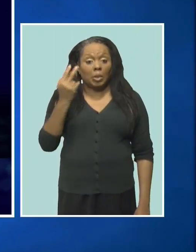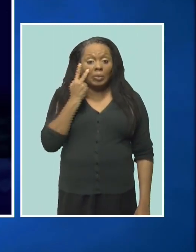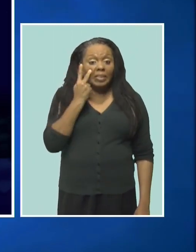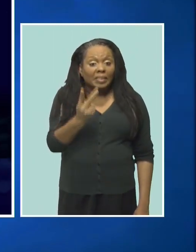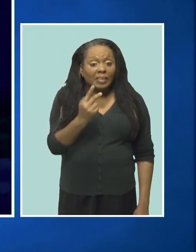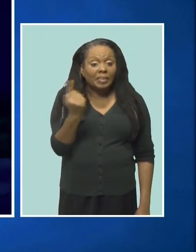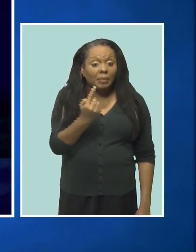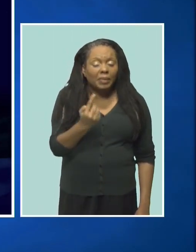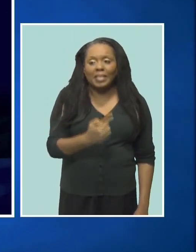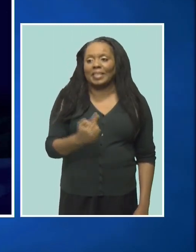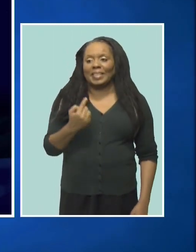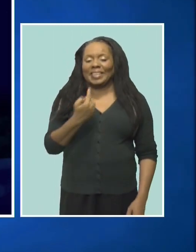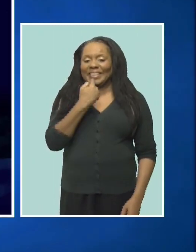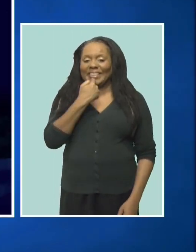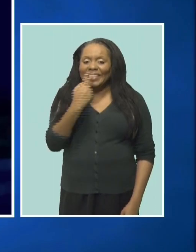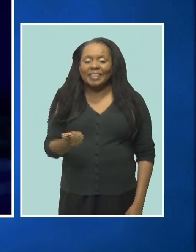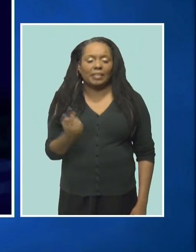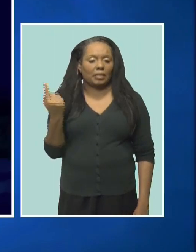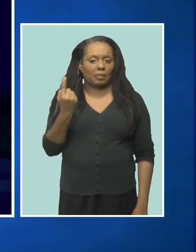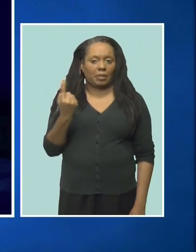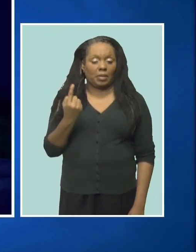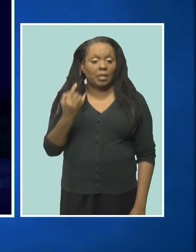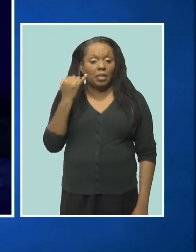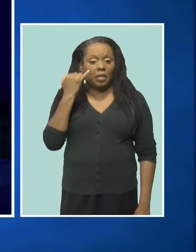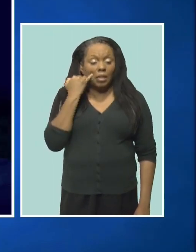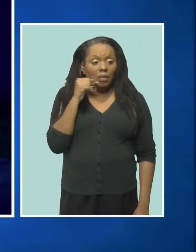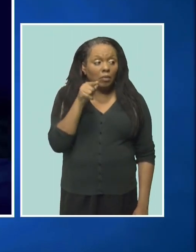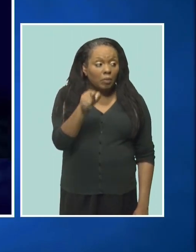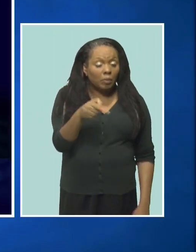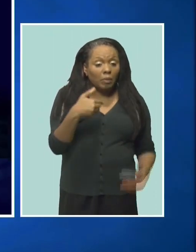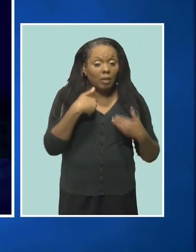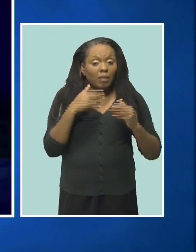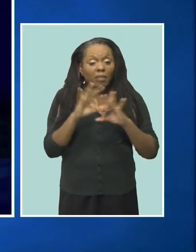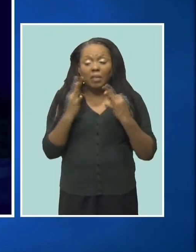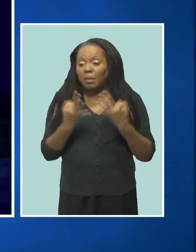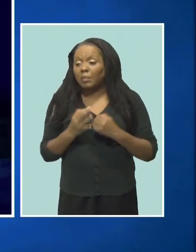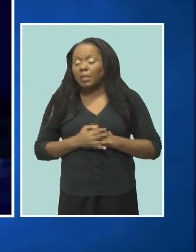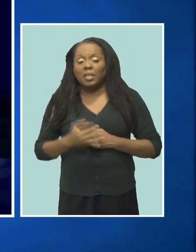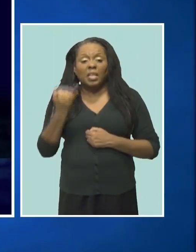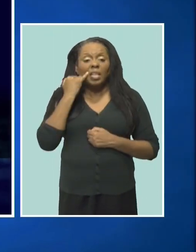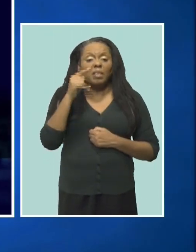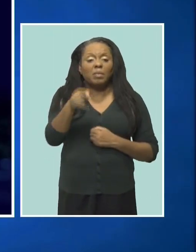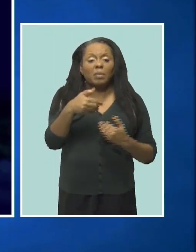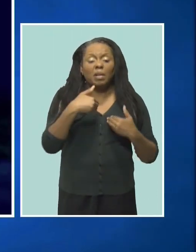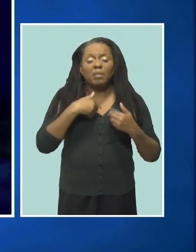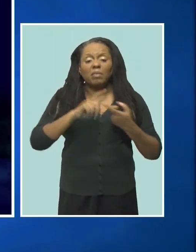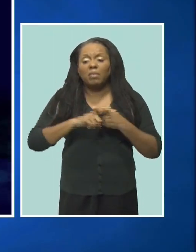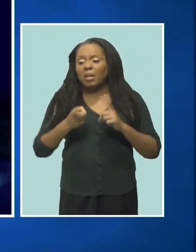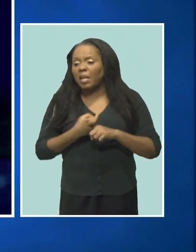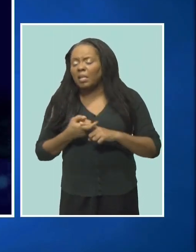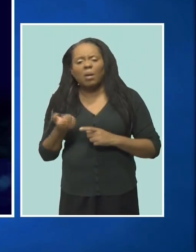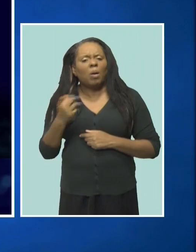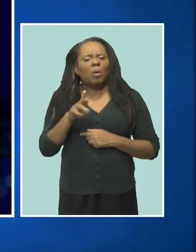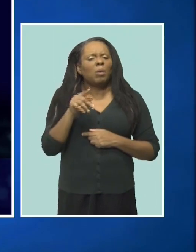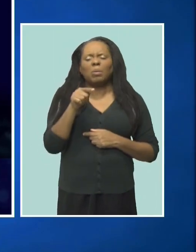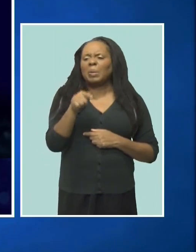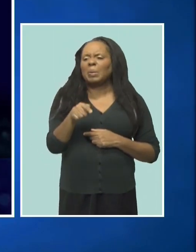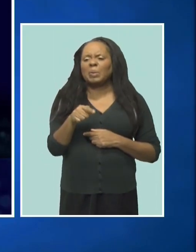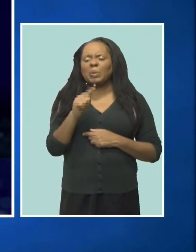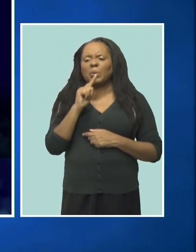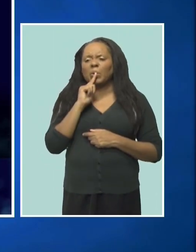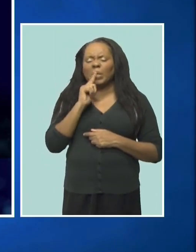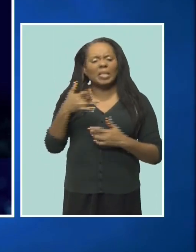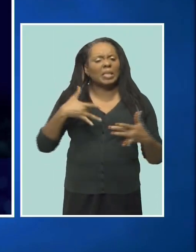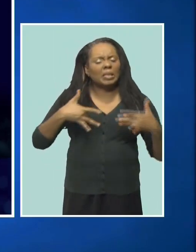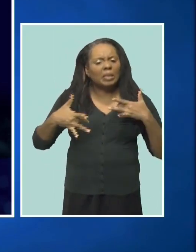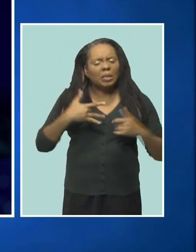say something. If you are a family member, a friend, or even just a concerned neighbor, and you